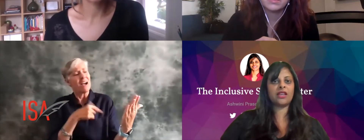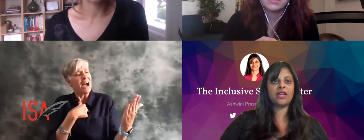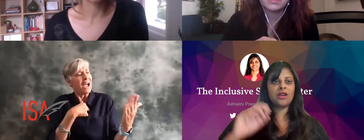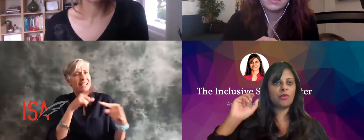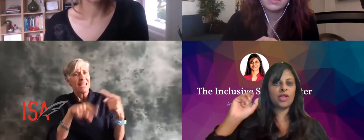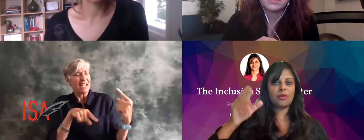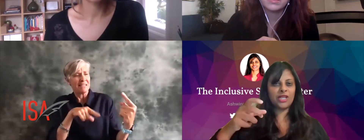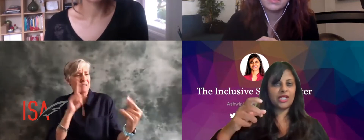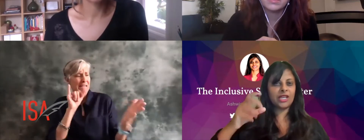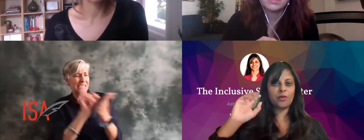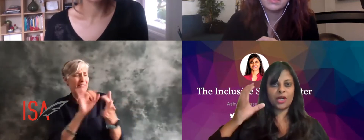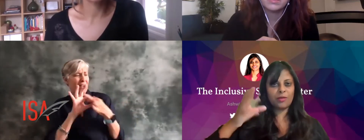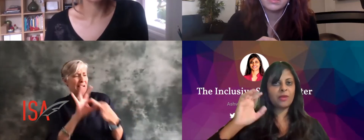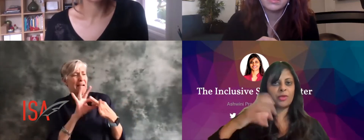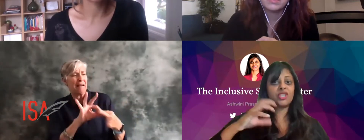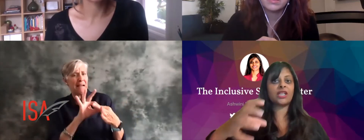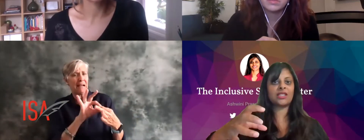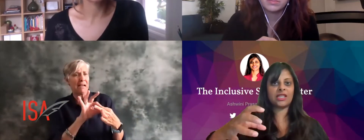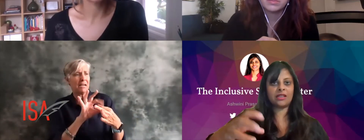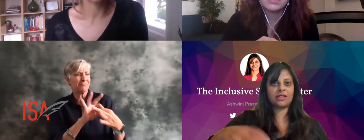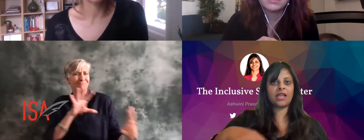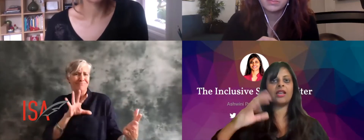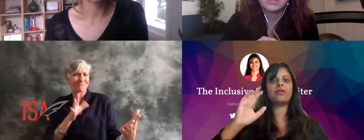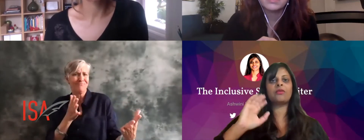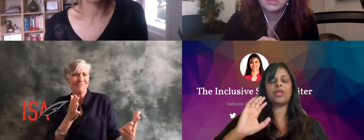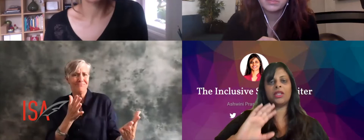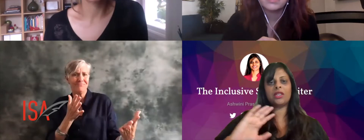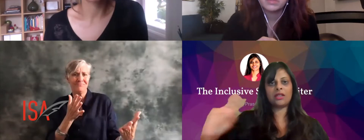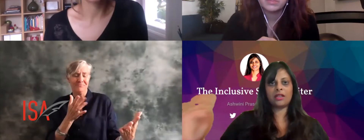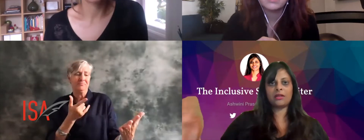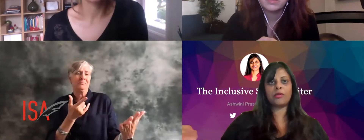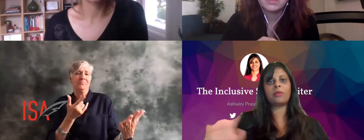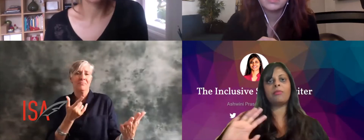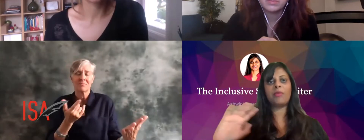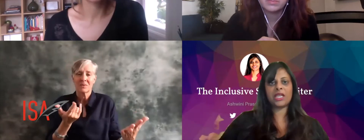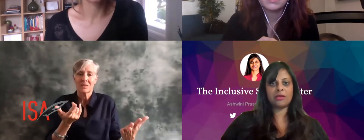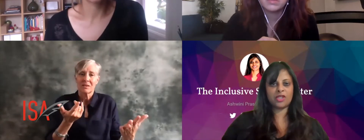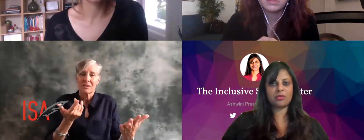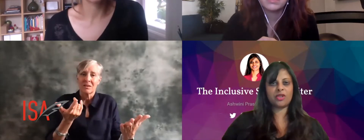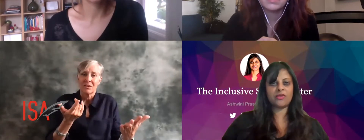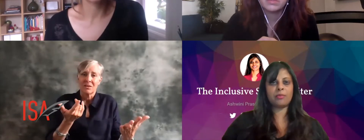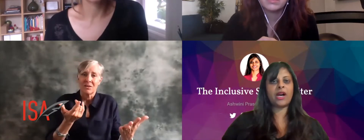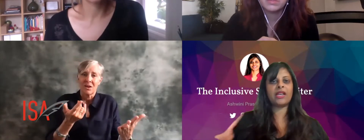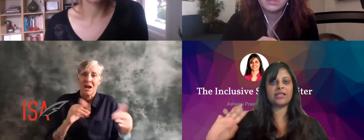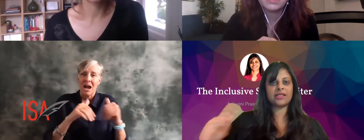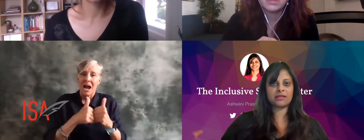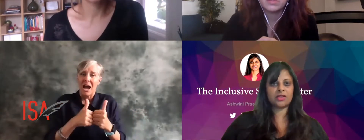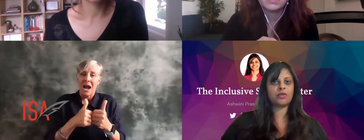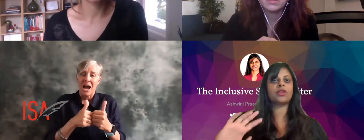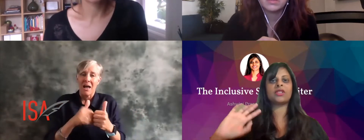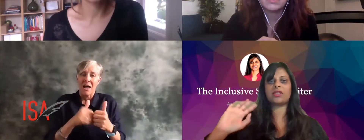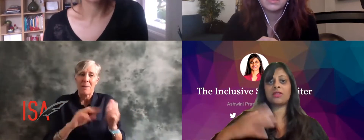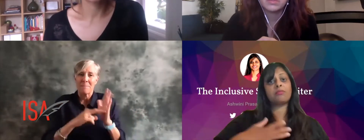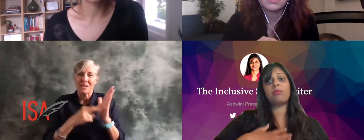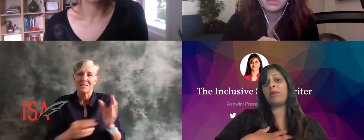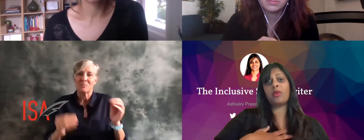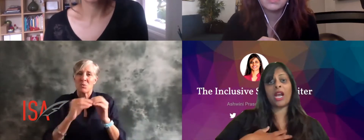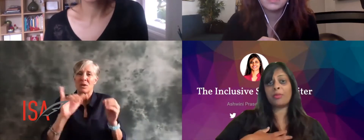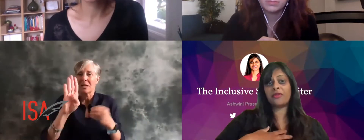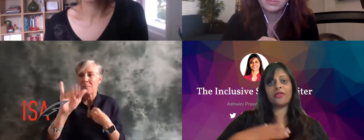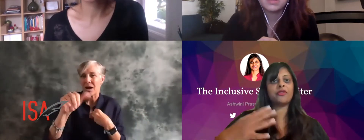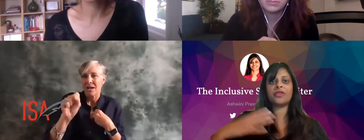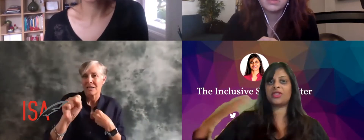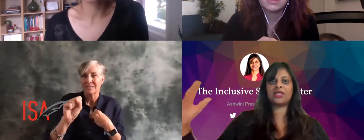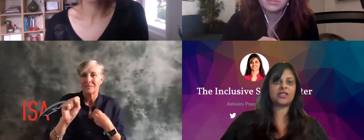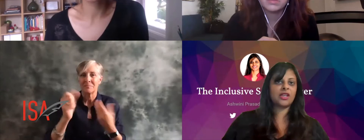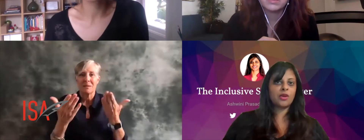identify with it when I'm reading it, what am I projecting that would make it much more of a bias towards maybe what